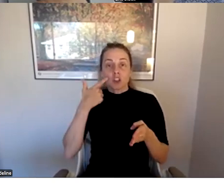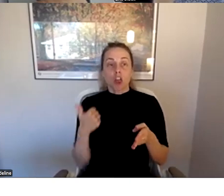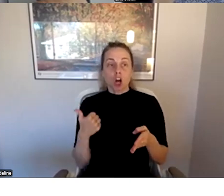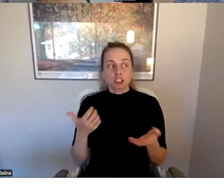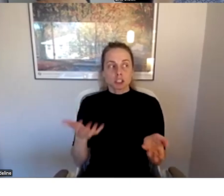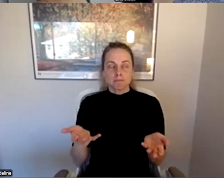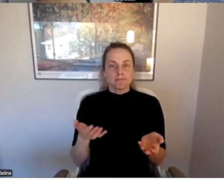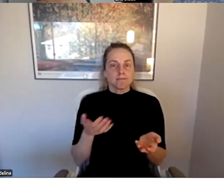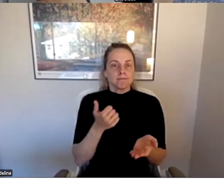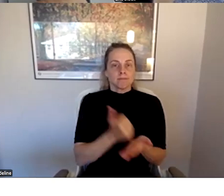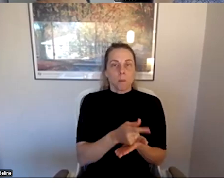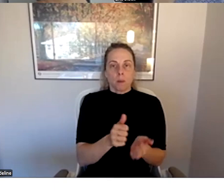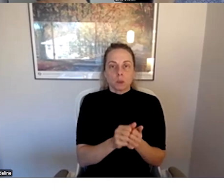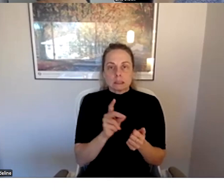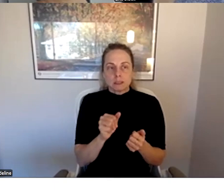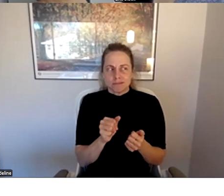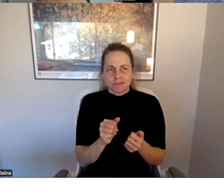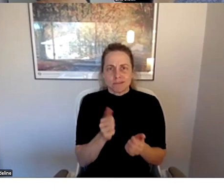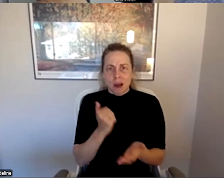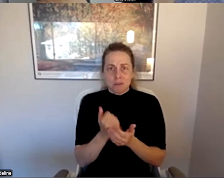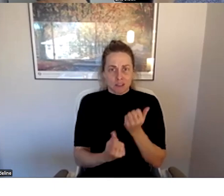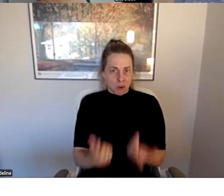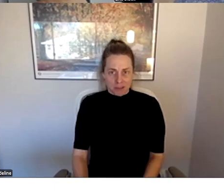with a disability. It helps anybody. It helps everybody.